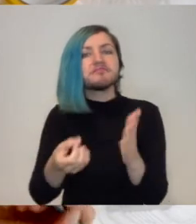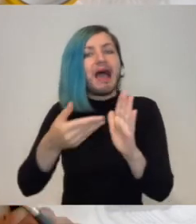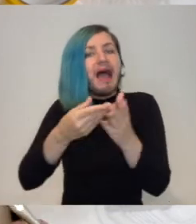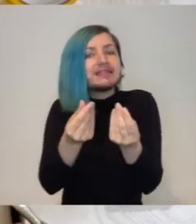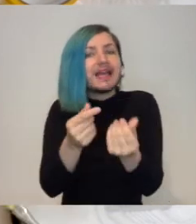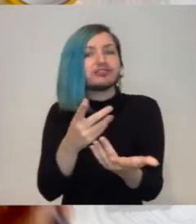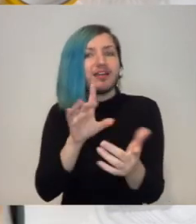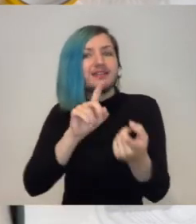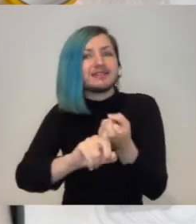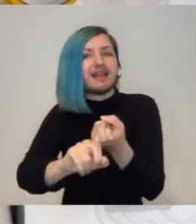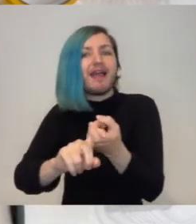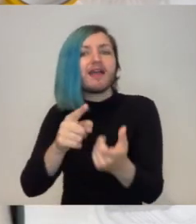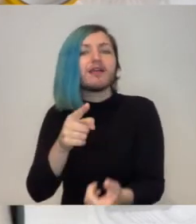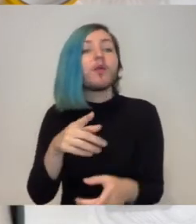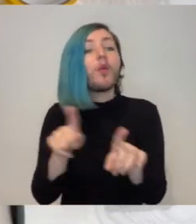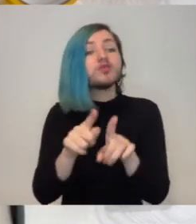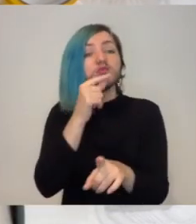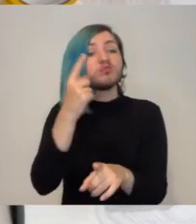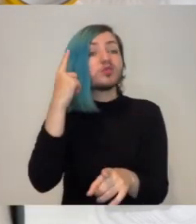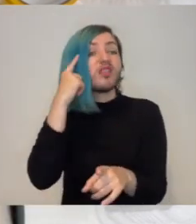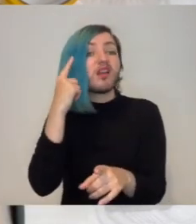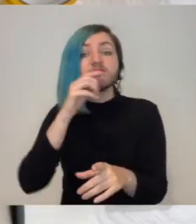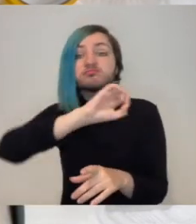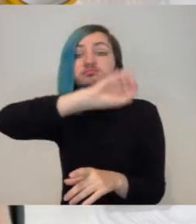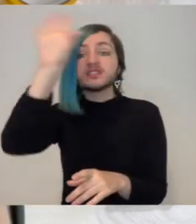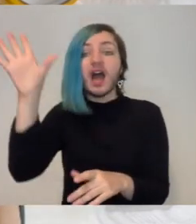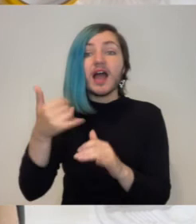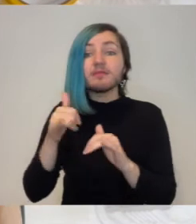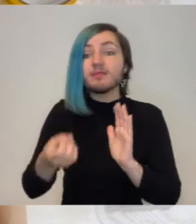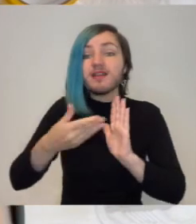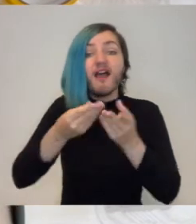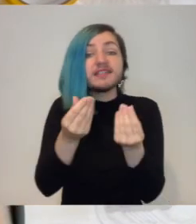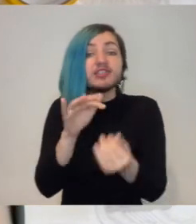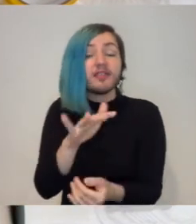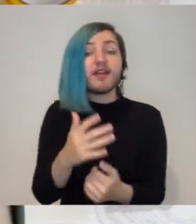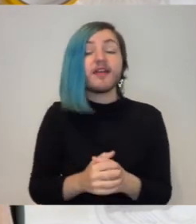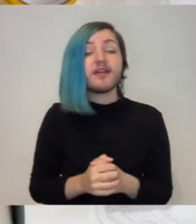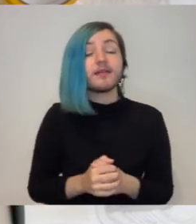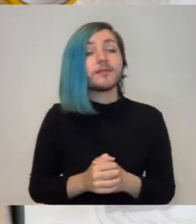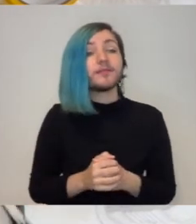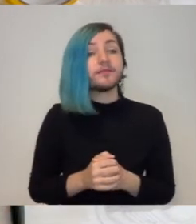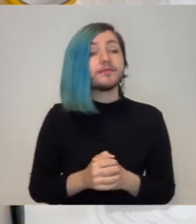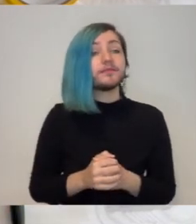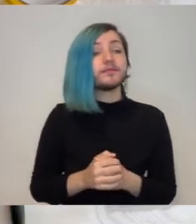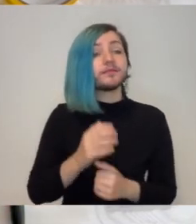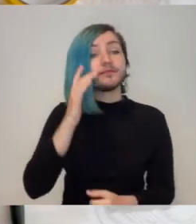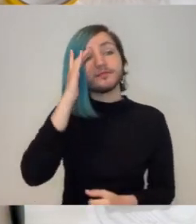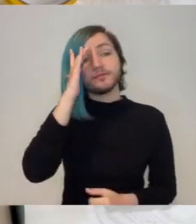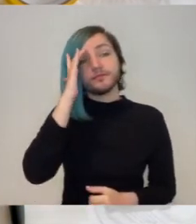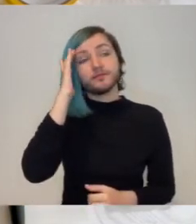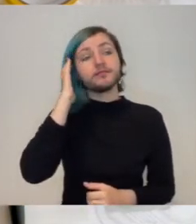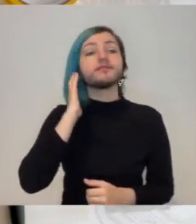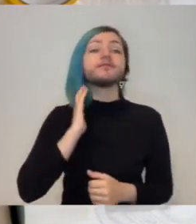bit of texture. You can also start thinking about the sky coming overhead and creating something a bit